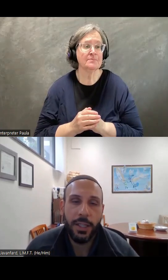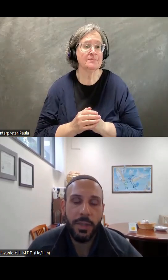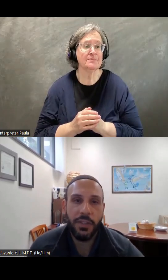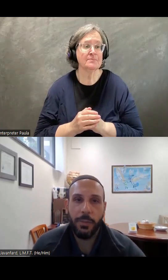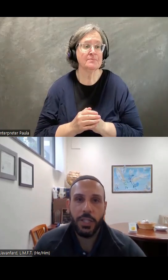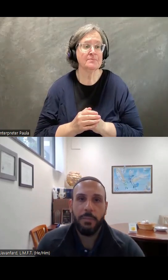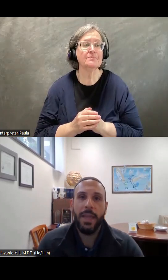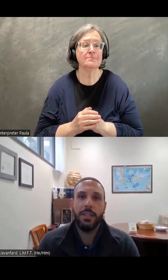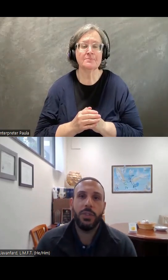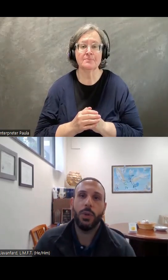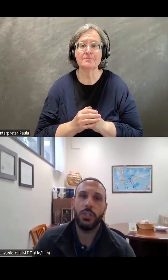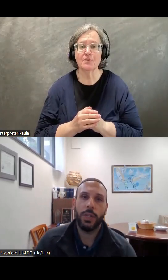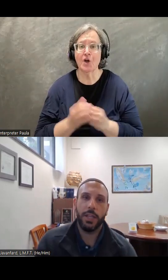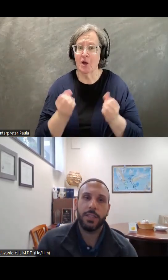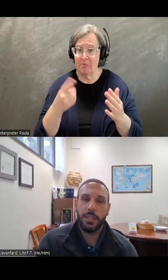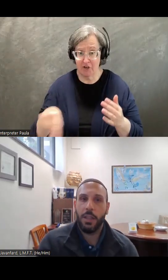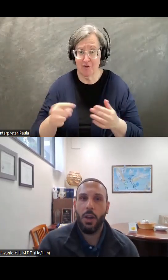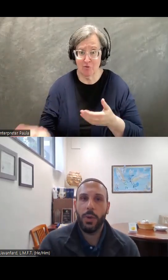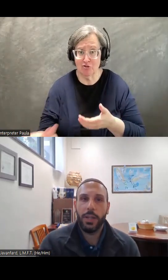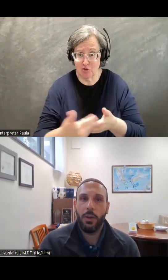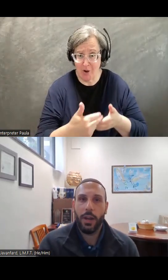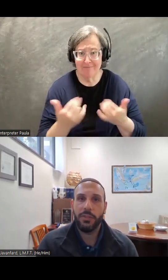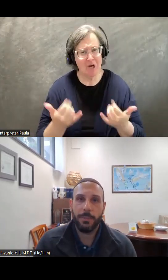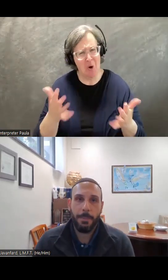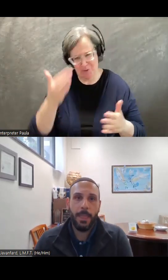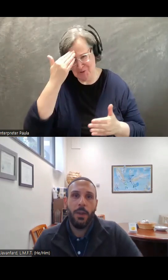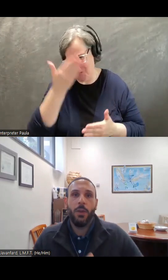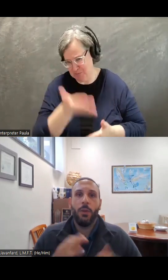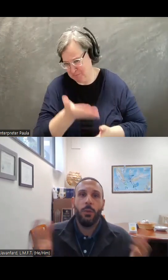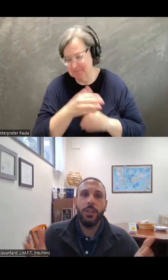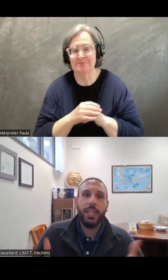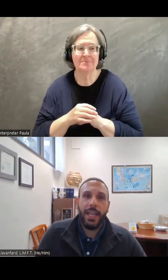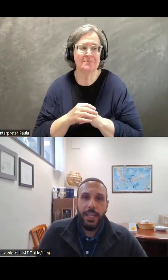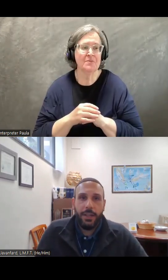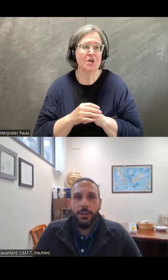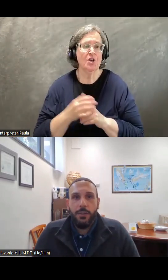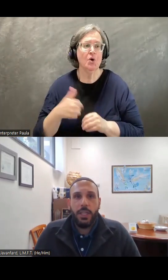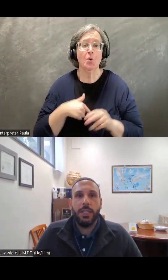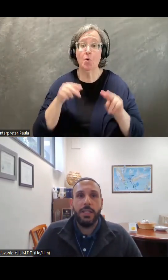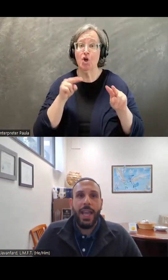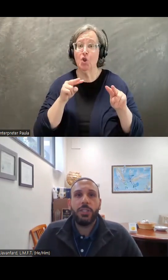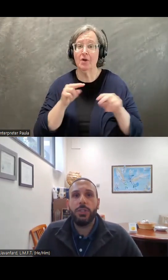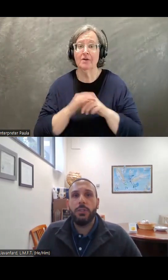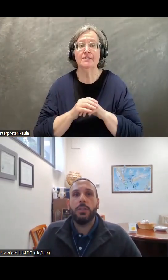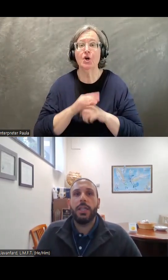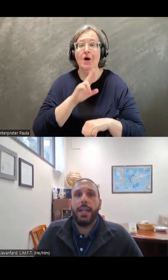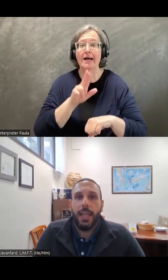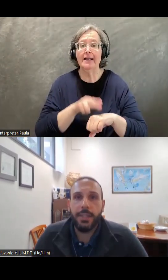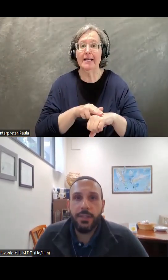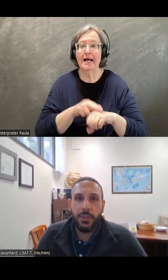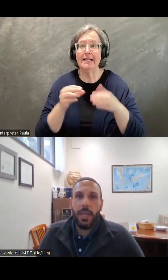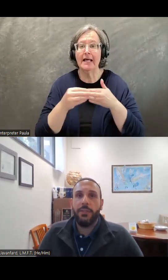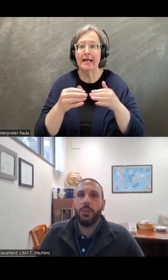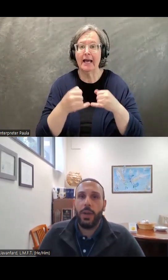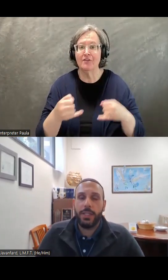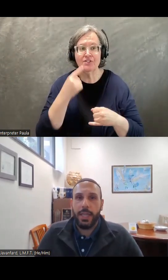a little bit of information that many of you who are joining us already are aware of. We're looking at here the national